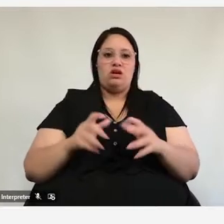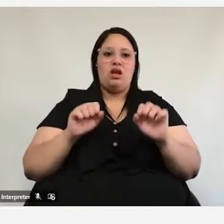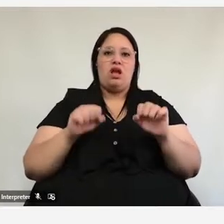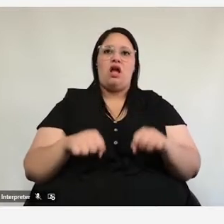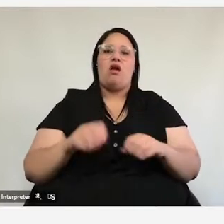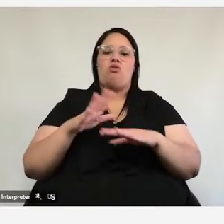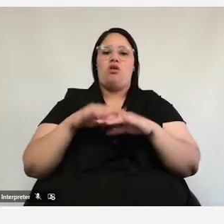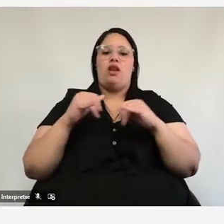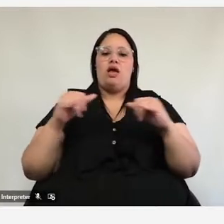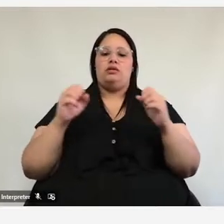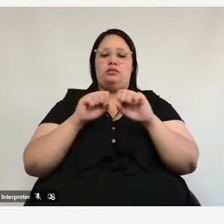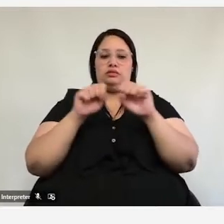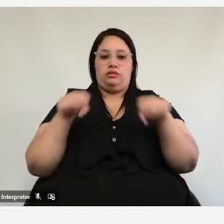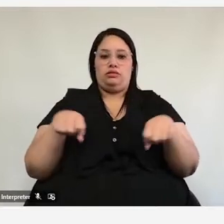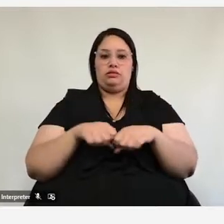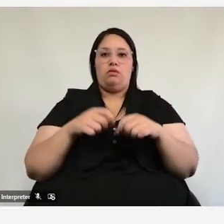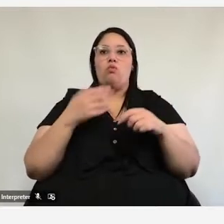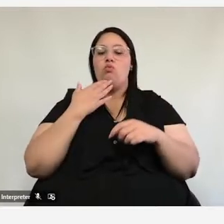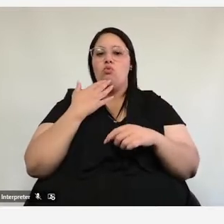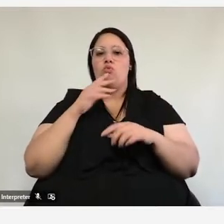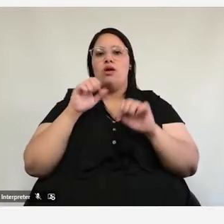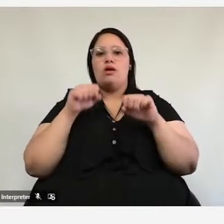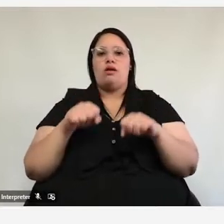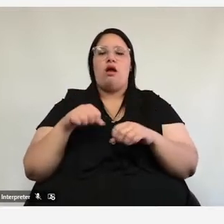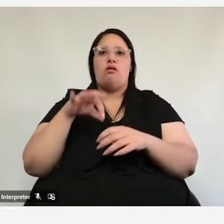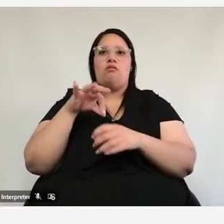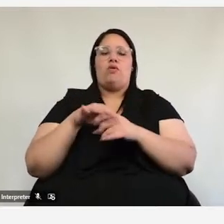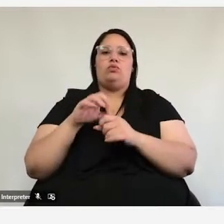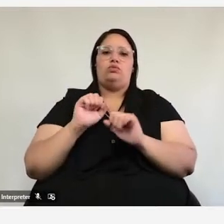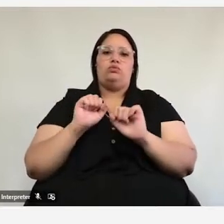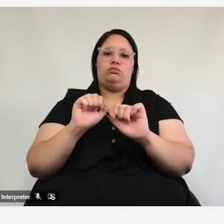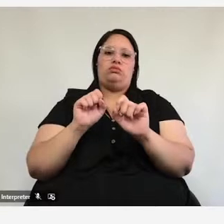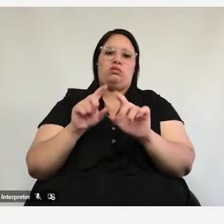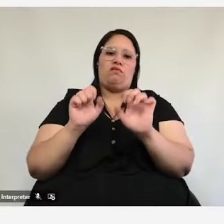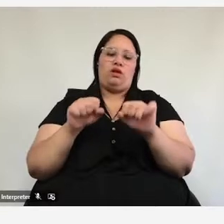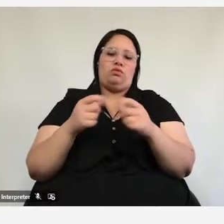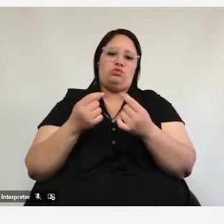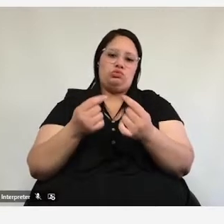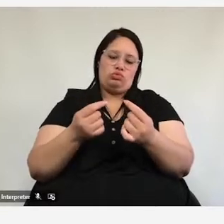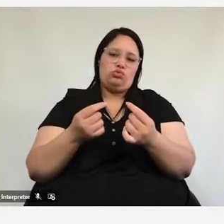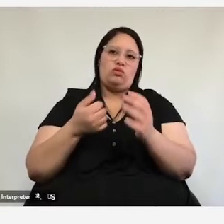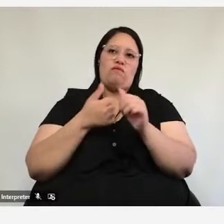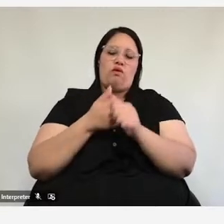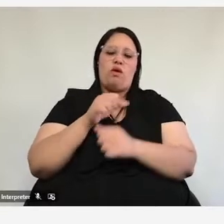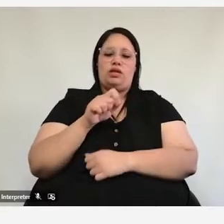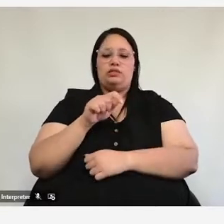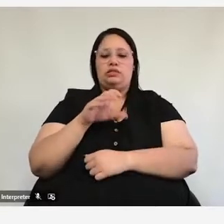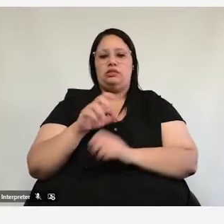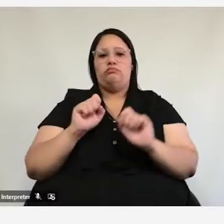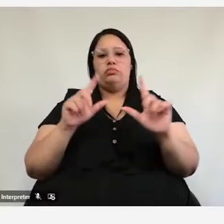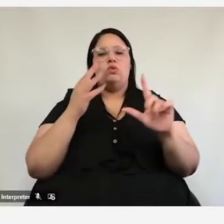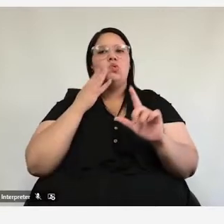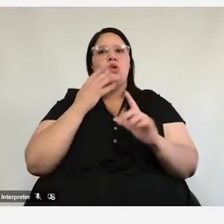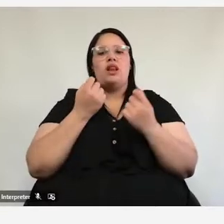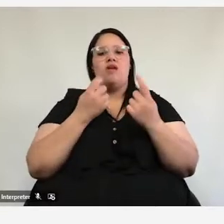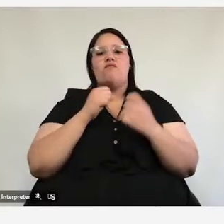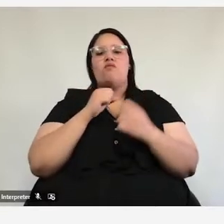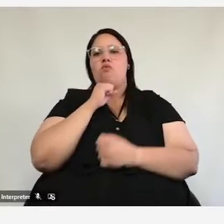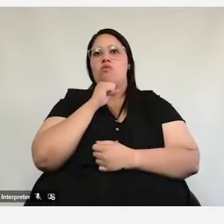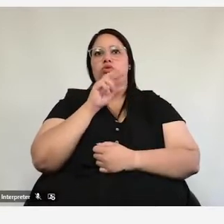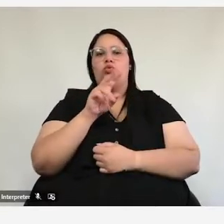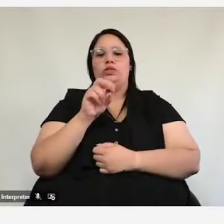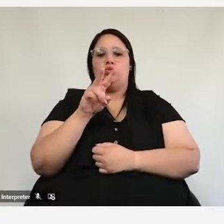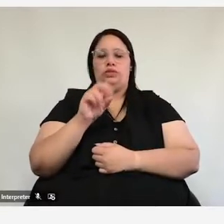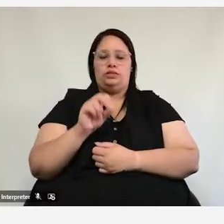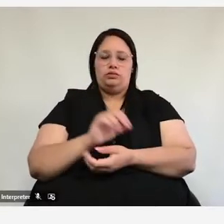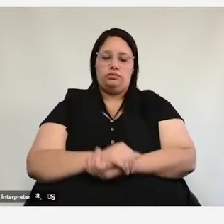hybrid system who are entitled to cast their votes as per the ATC issued on the 11th of August